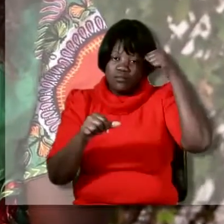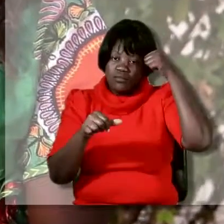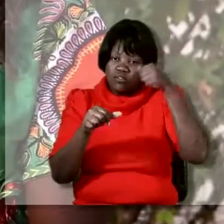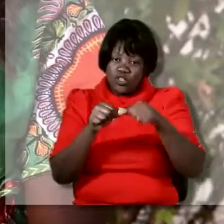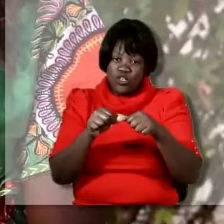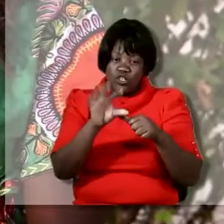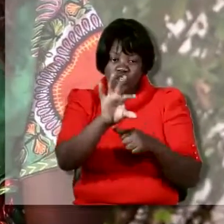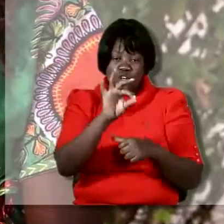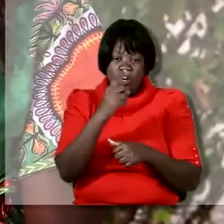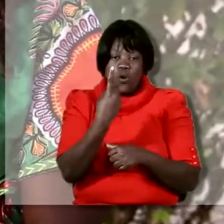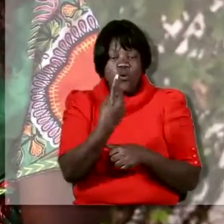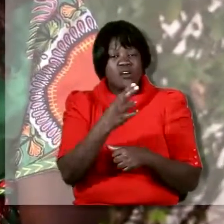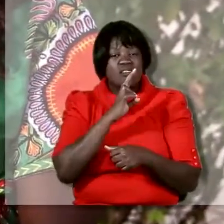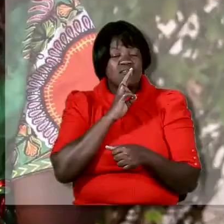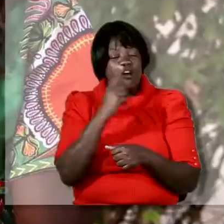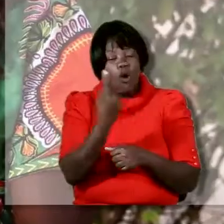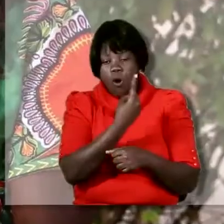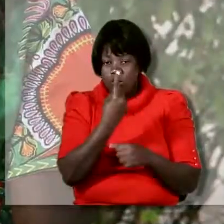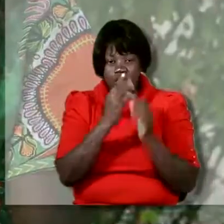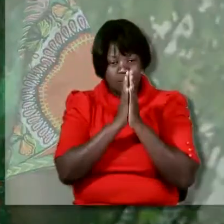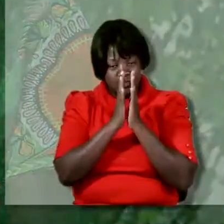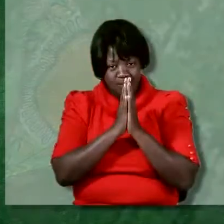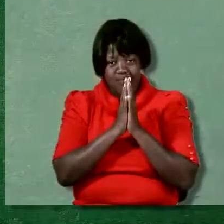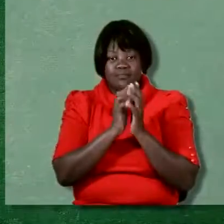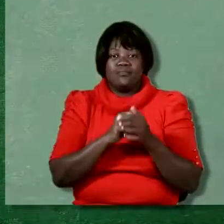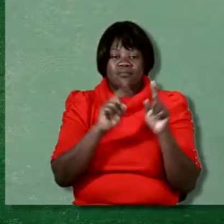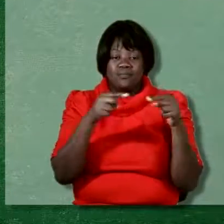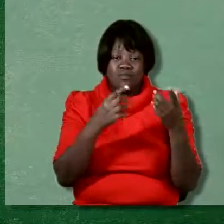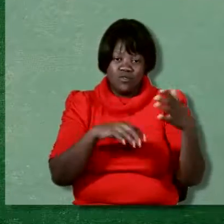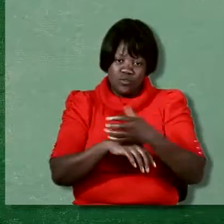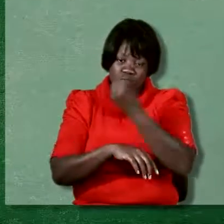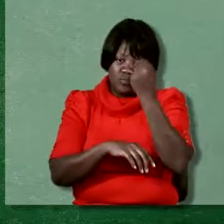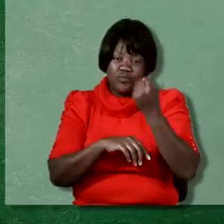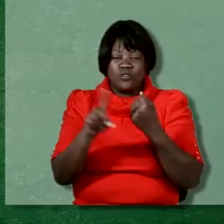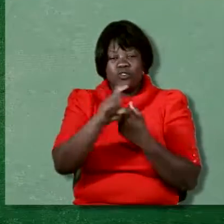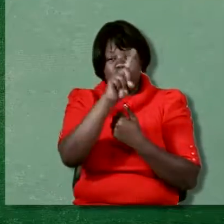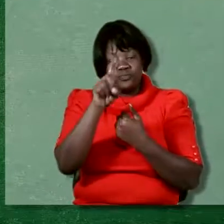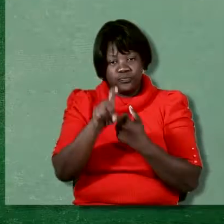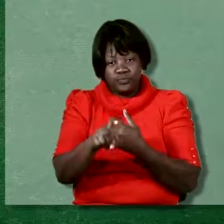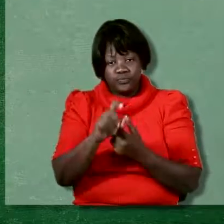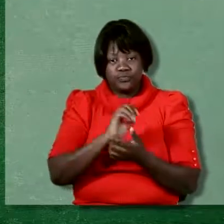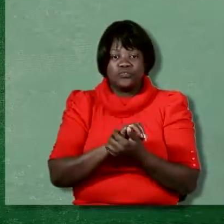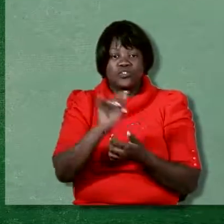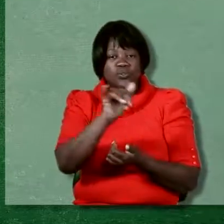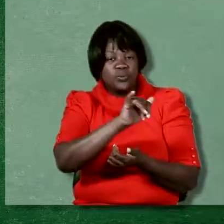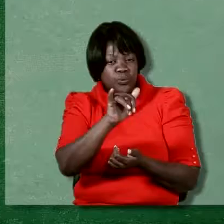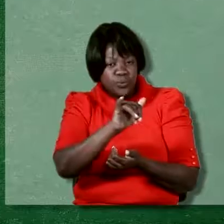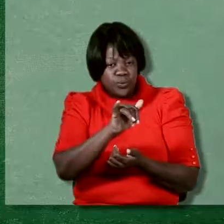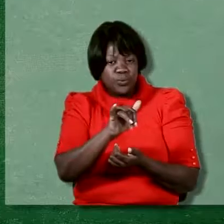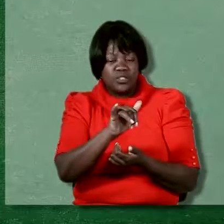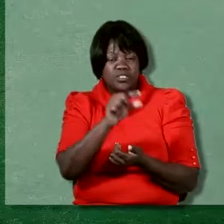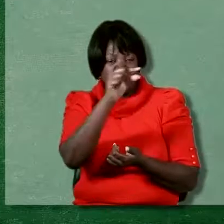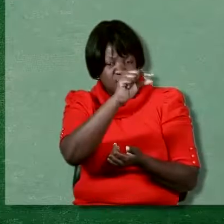Remember to choose only one answer, please, and we have a prize for the winner. And here is the question. Which one of the